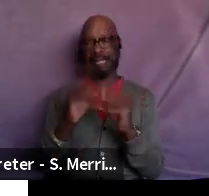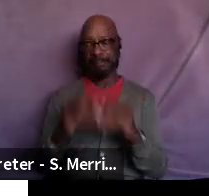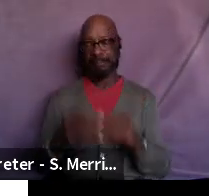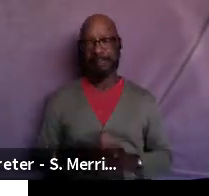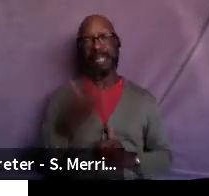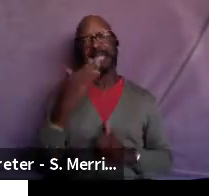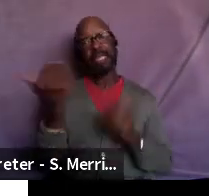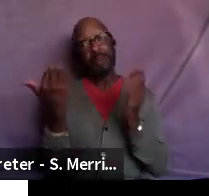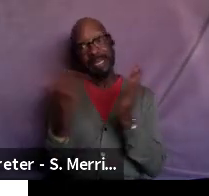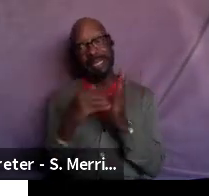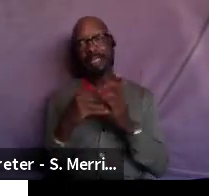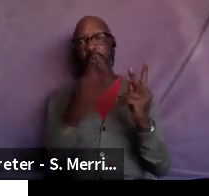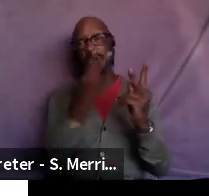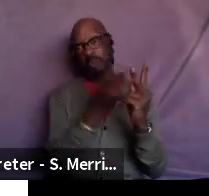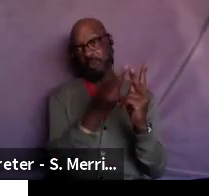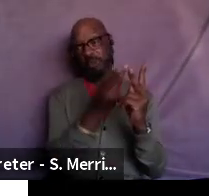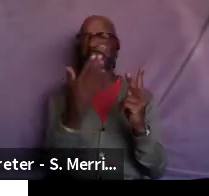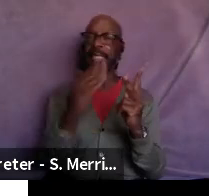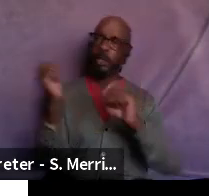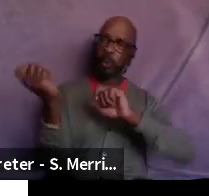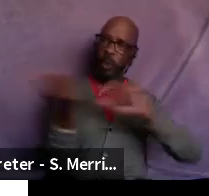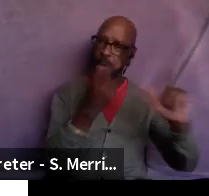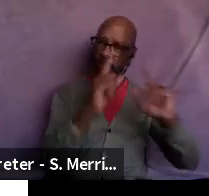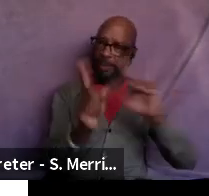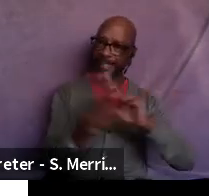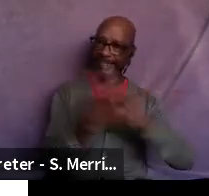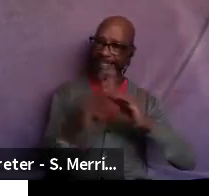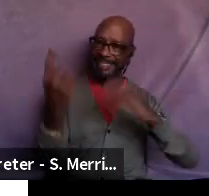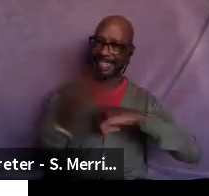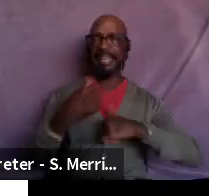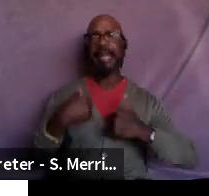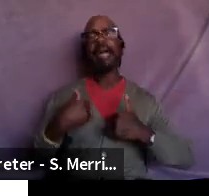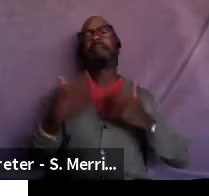and Deborah, and thank you all for attending today. Have a good